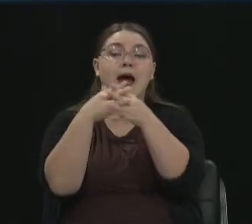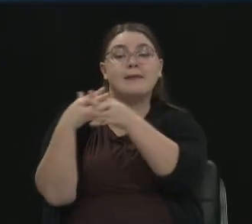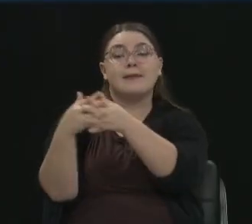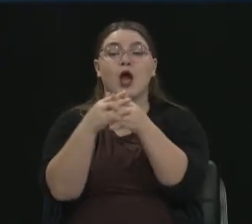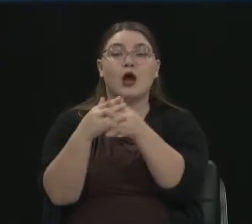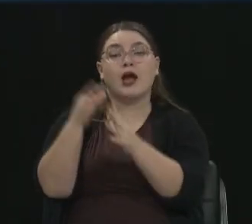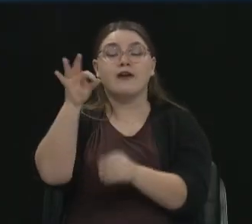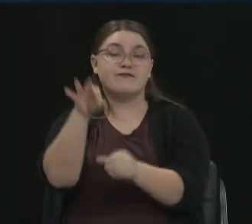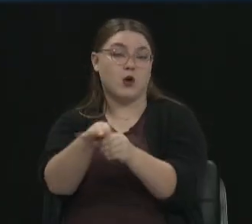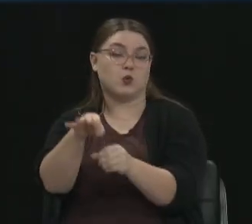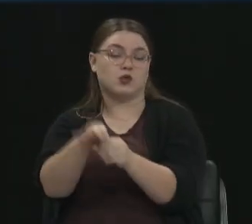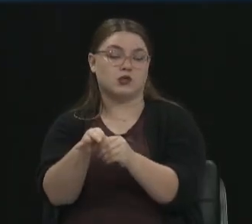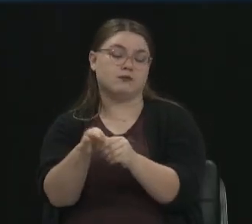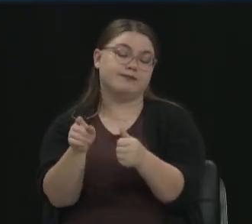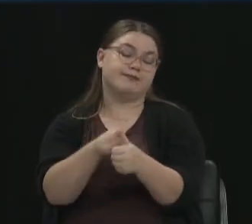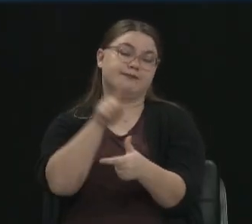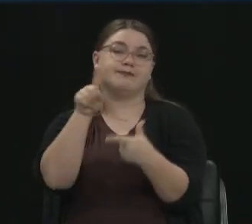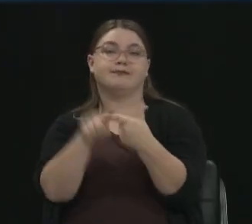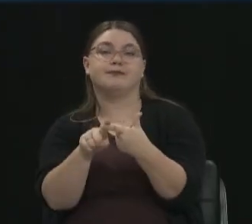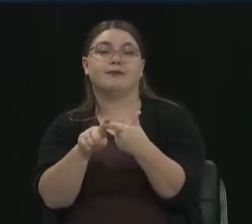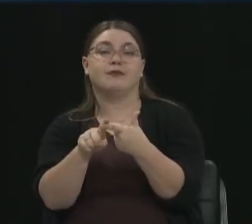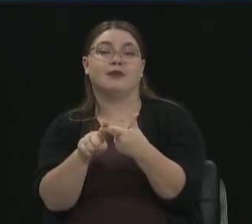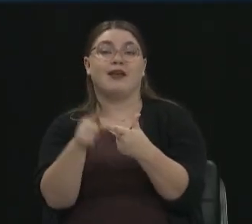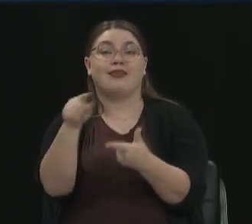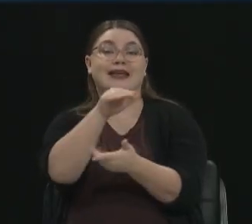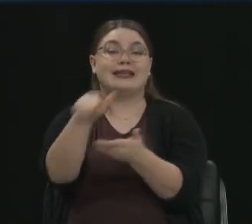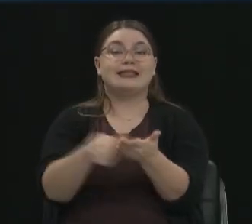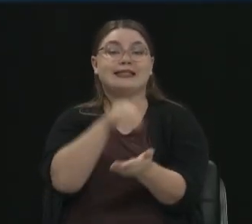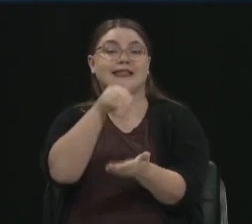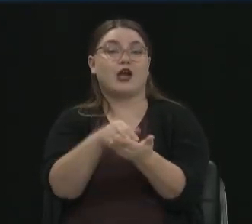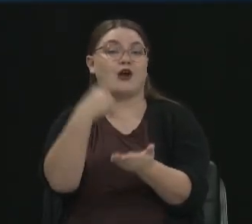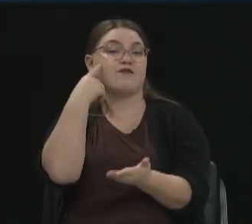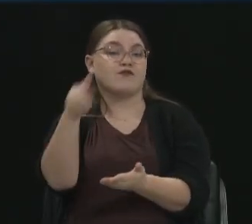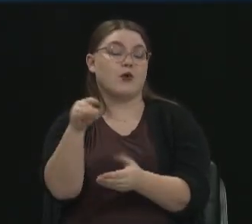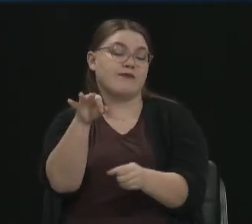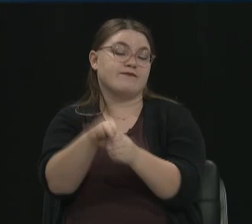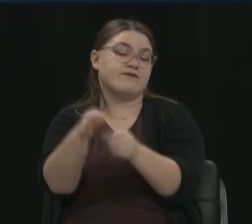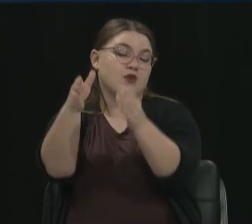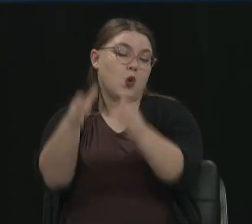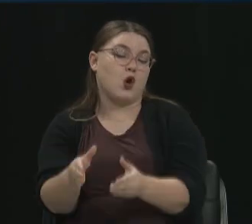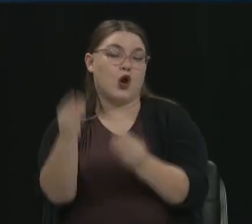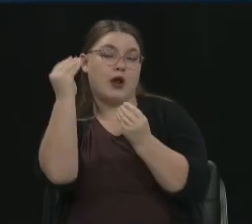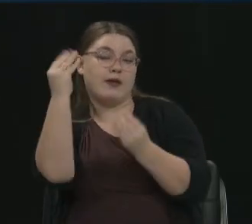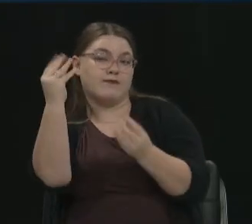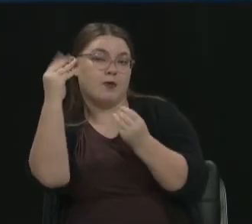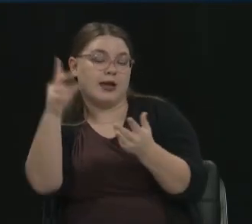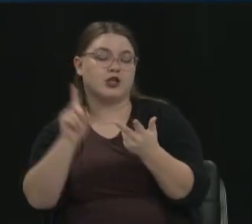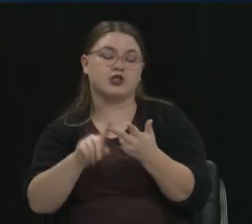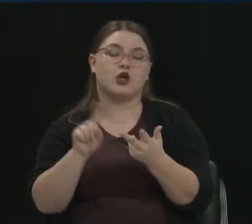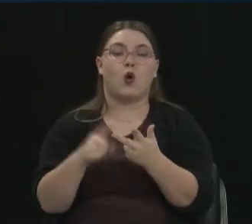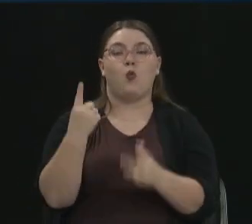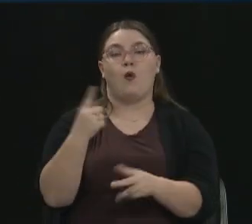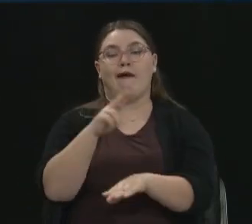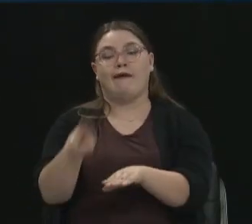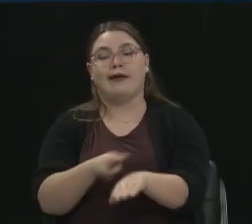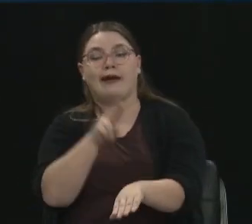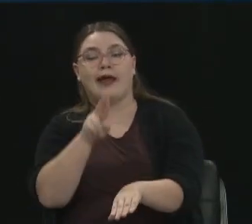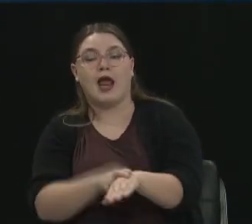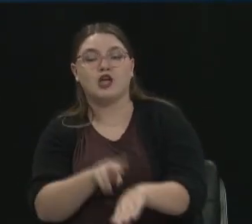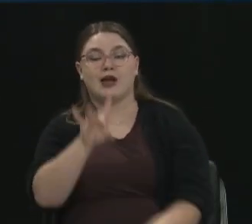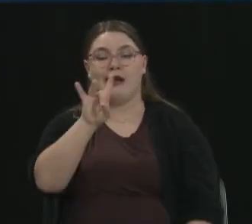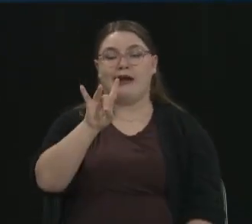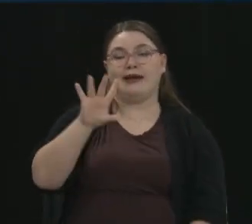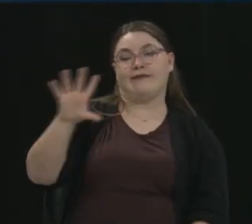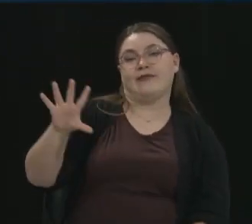Votes, the Center for Voter Information, or One Nation, the 85 Fund,